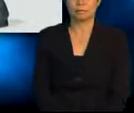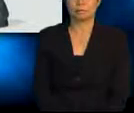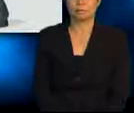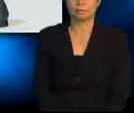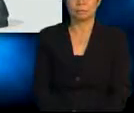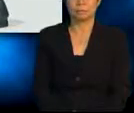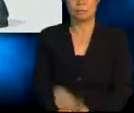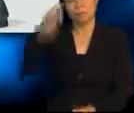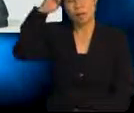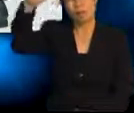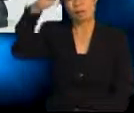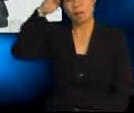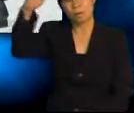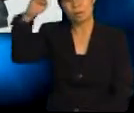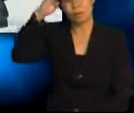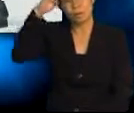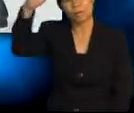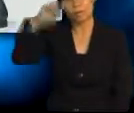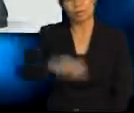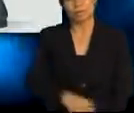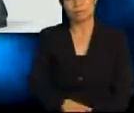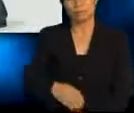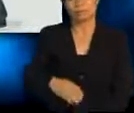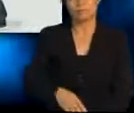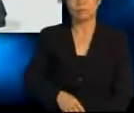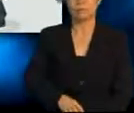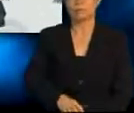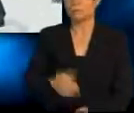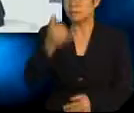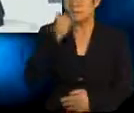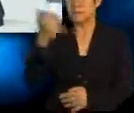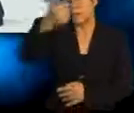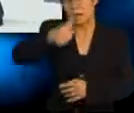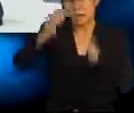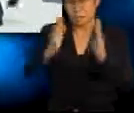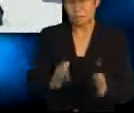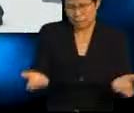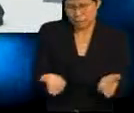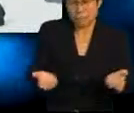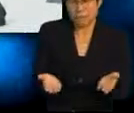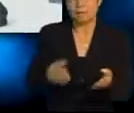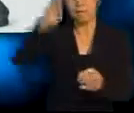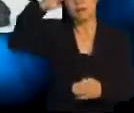Hello? Hello? Hello? Is there anybody here?